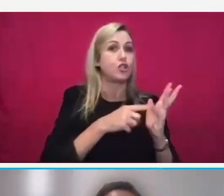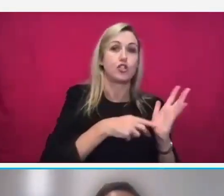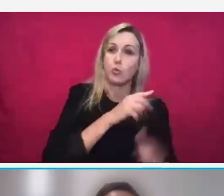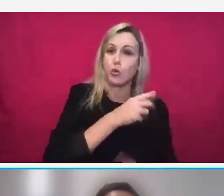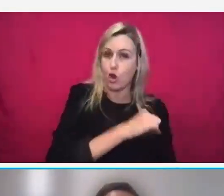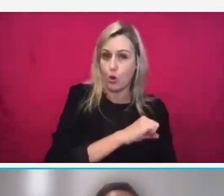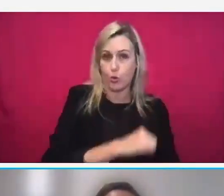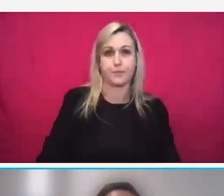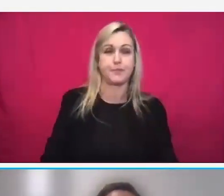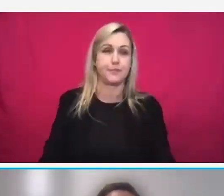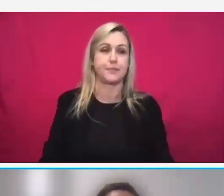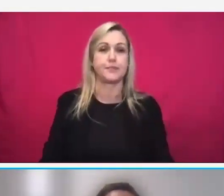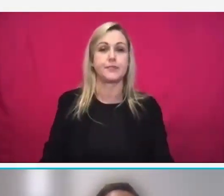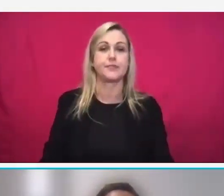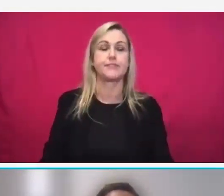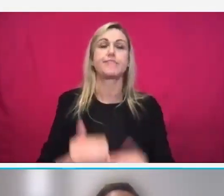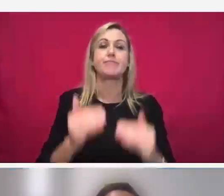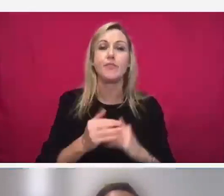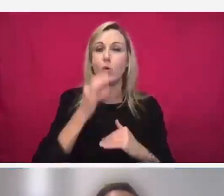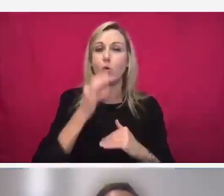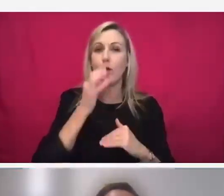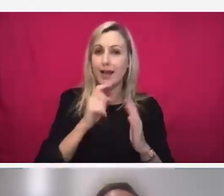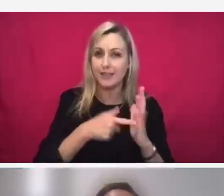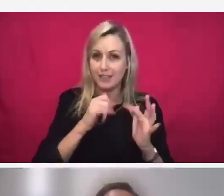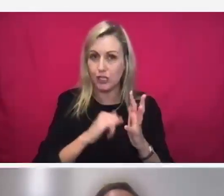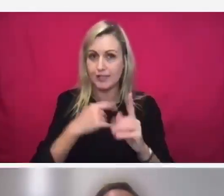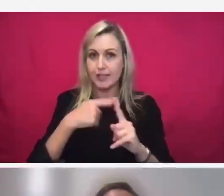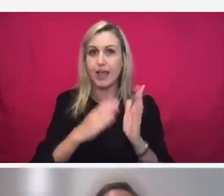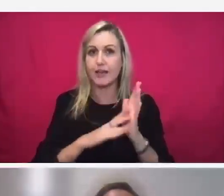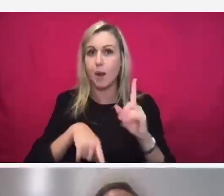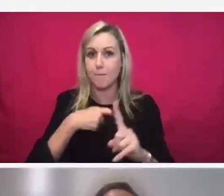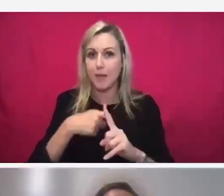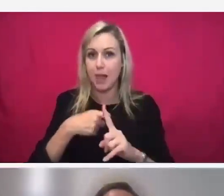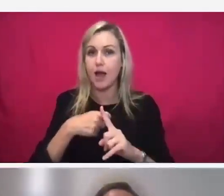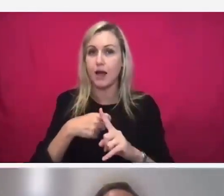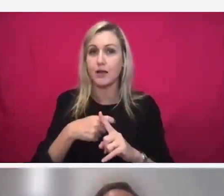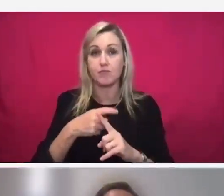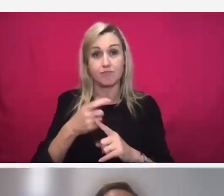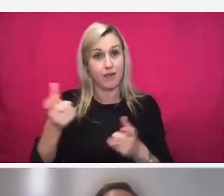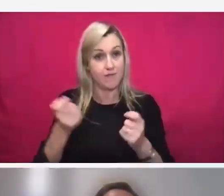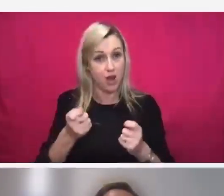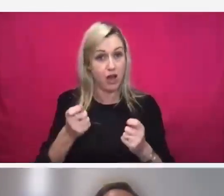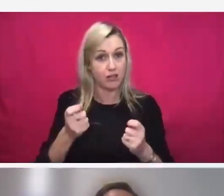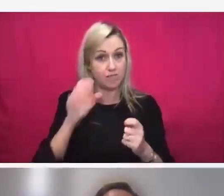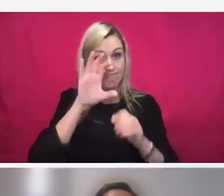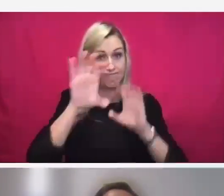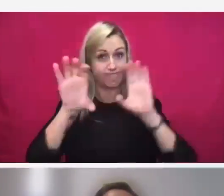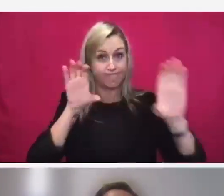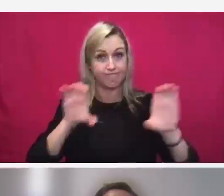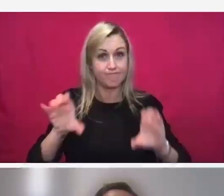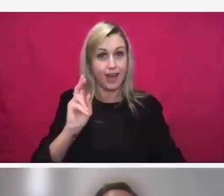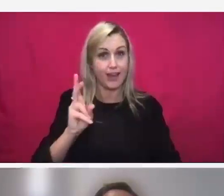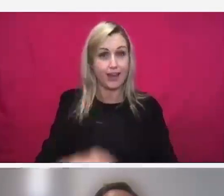All right, so I think at this point we might ask Jess and Mark back into the webinar. You hang on there as